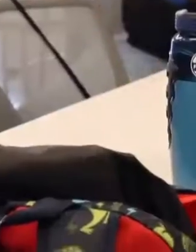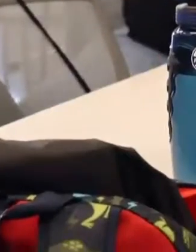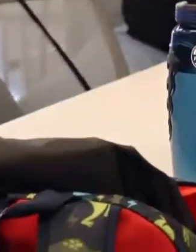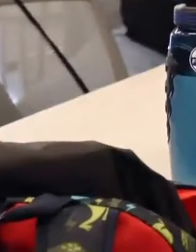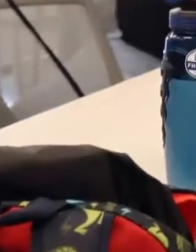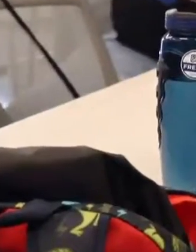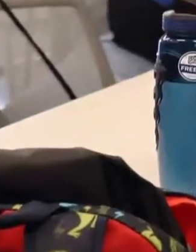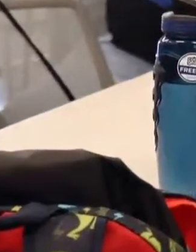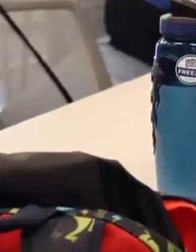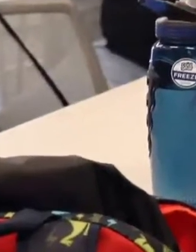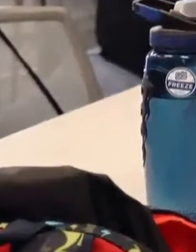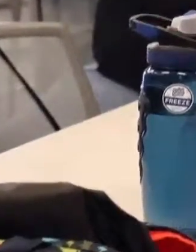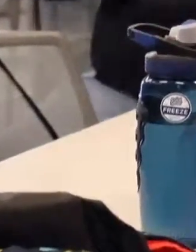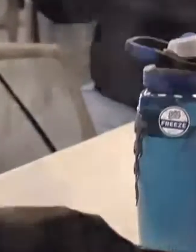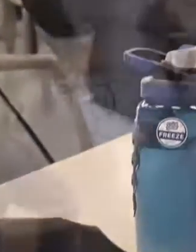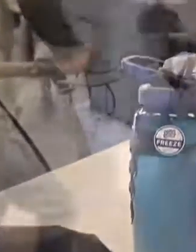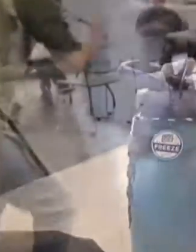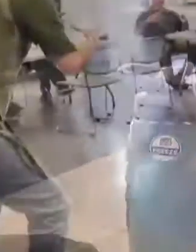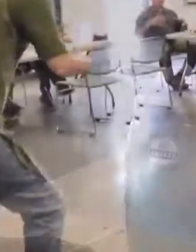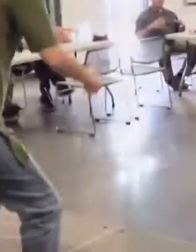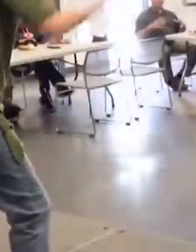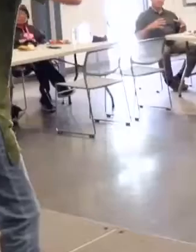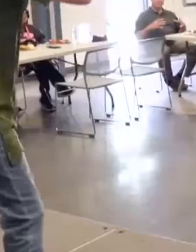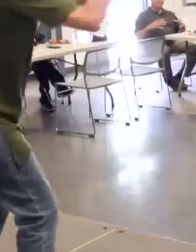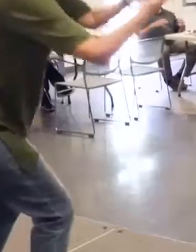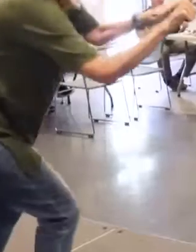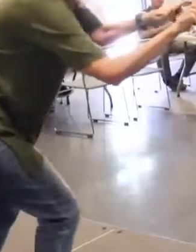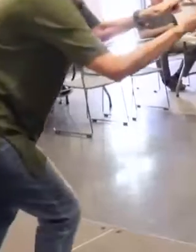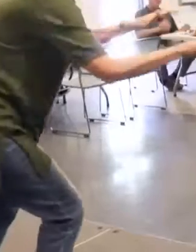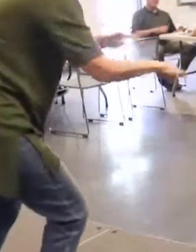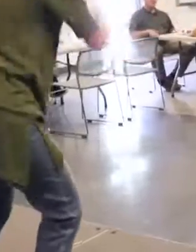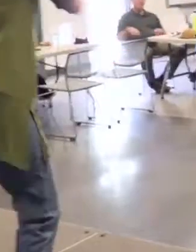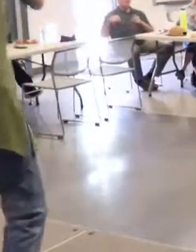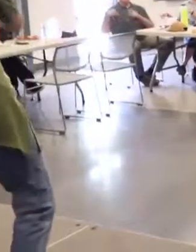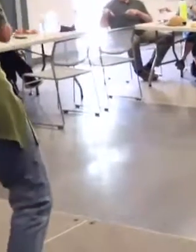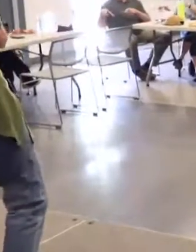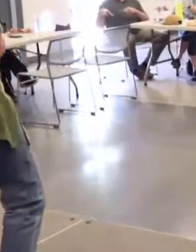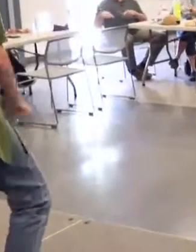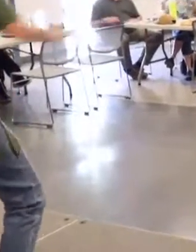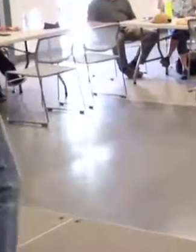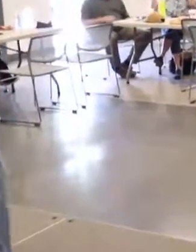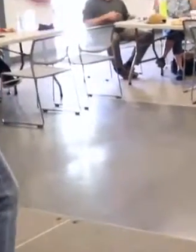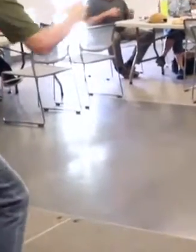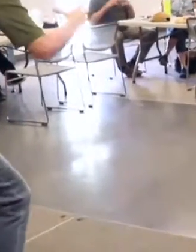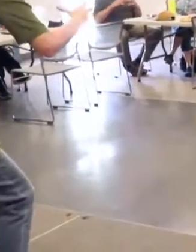of seated adults sign in unison with the teacher standing in front of the board.